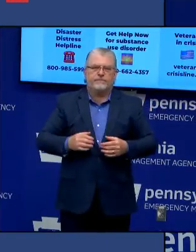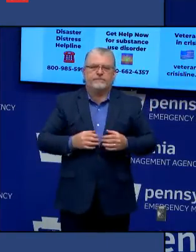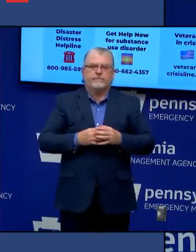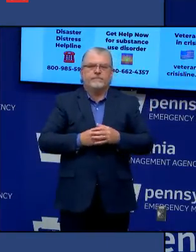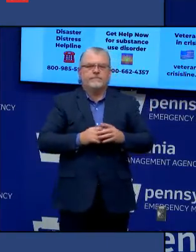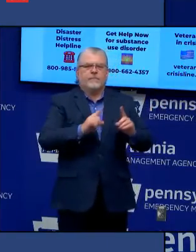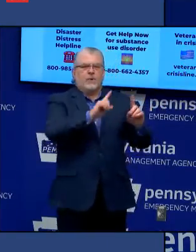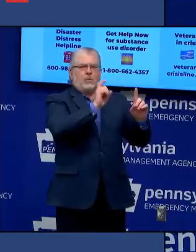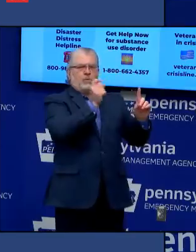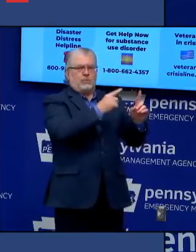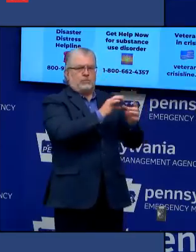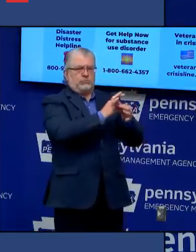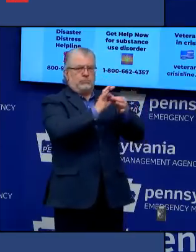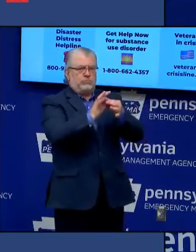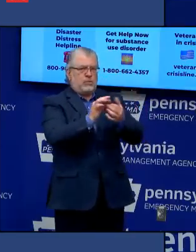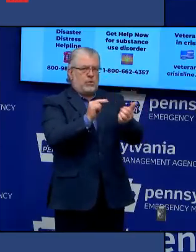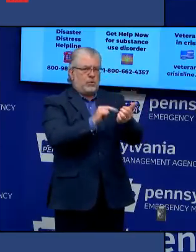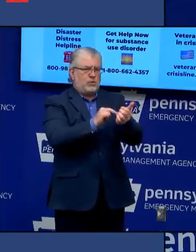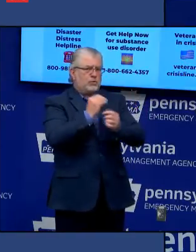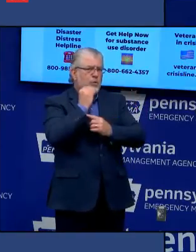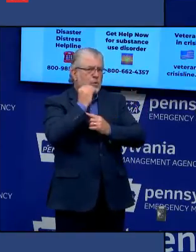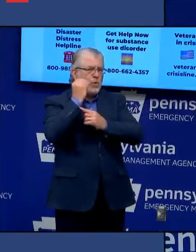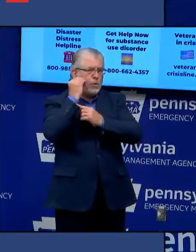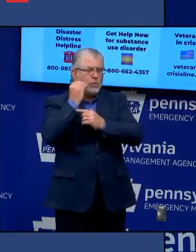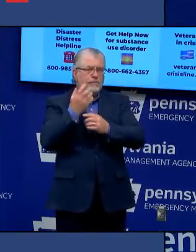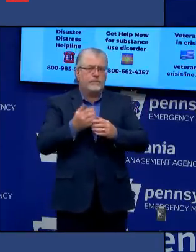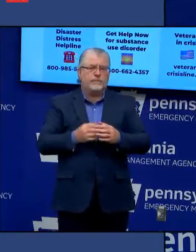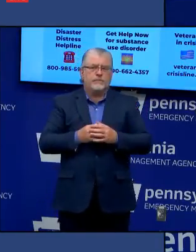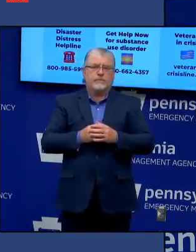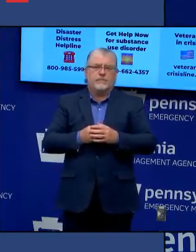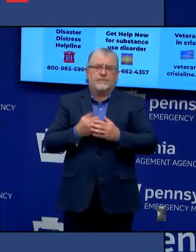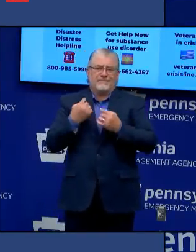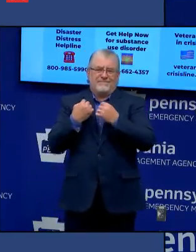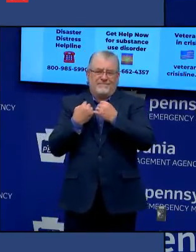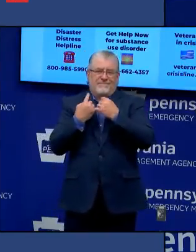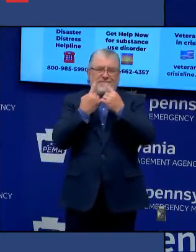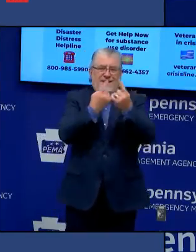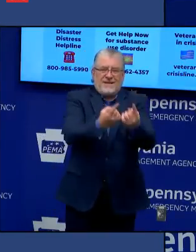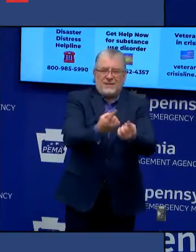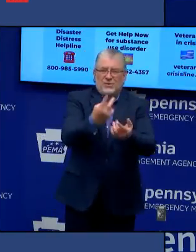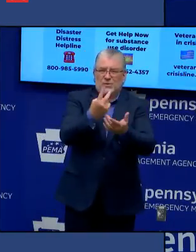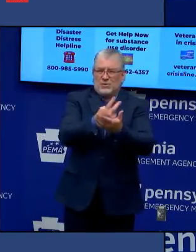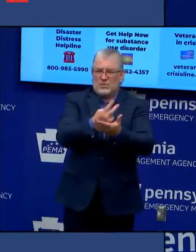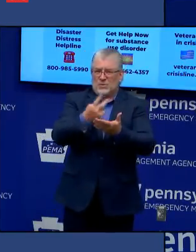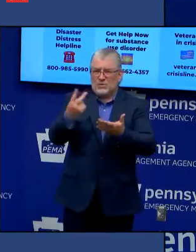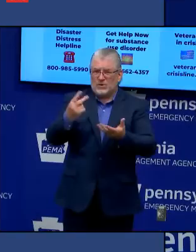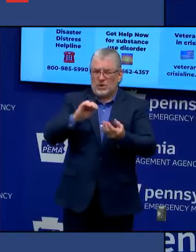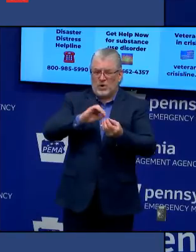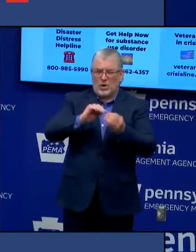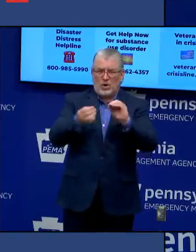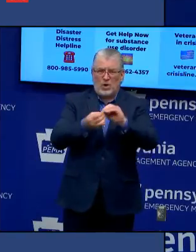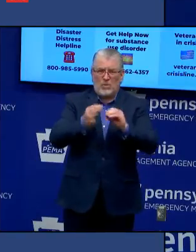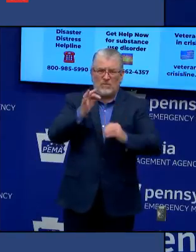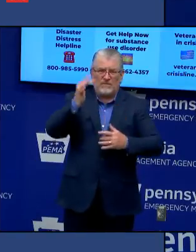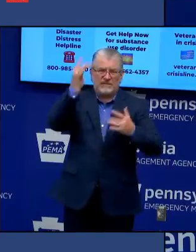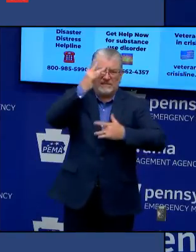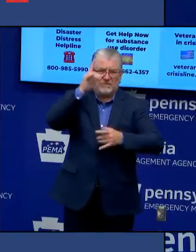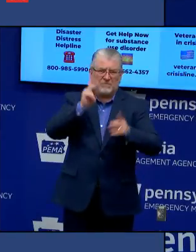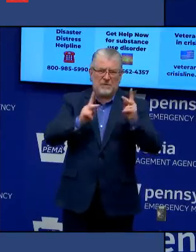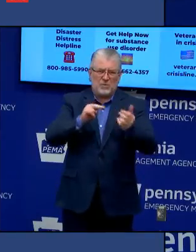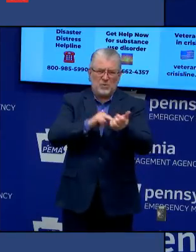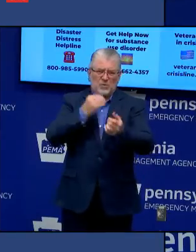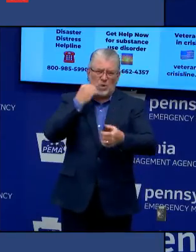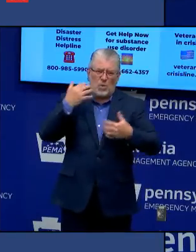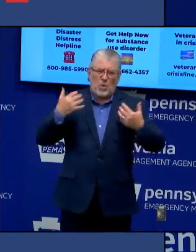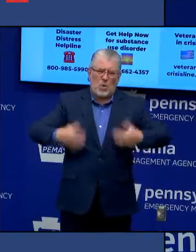past 2 weeks, the number of cases in nursing and personal care homes has remained alarming. For example, Almost half of Lackawanna County's new cases over